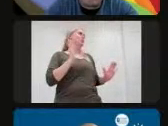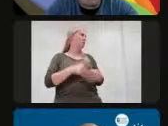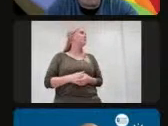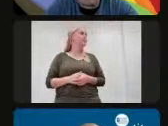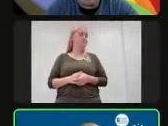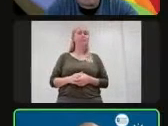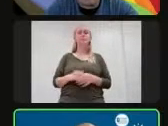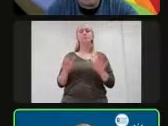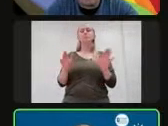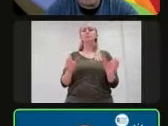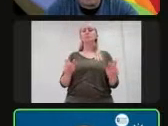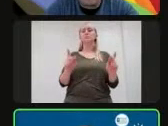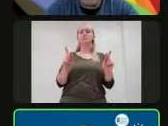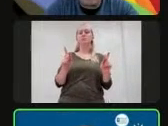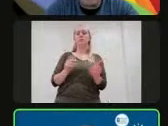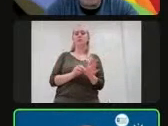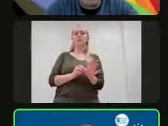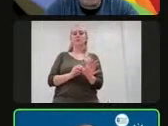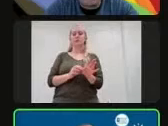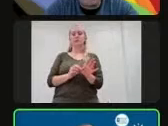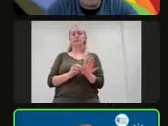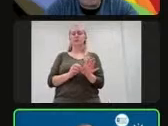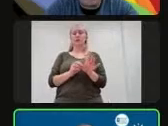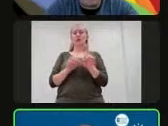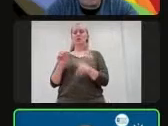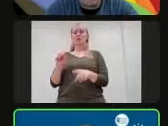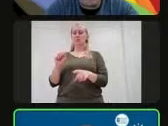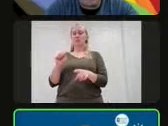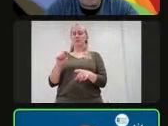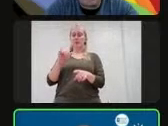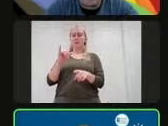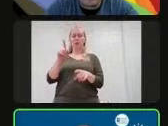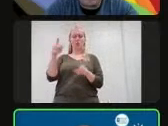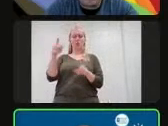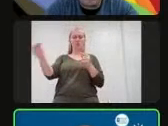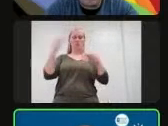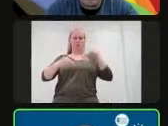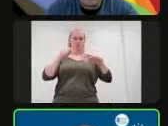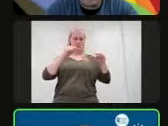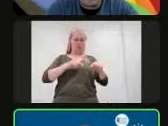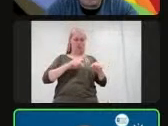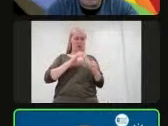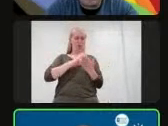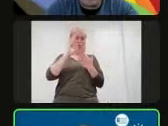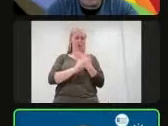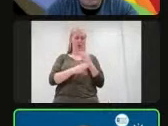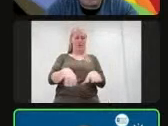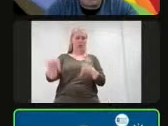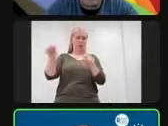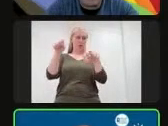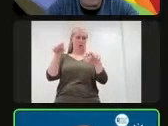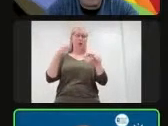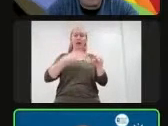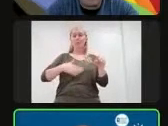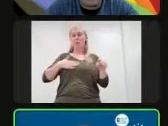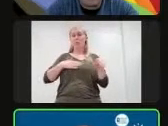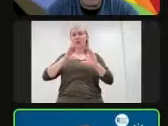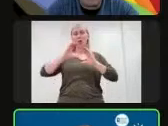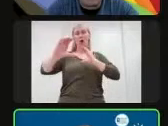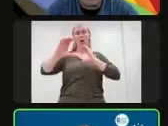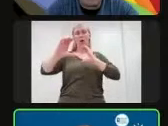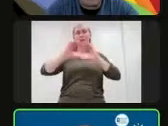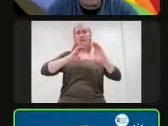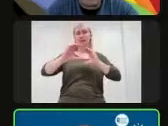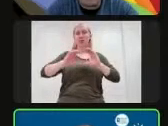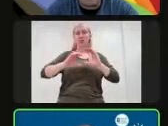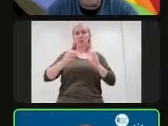Okay. And since you brought us back to the curriculum adoption, and this is, I mean, I appreciate the conversation that